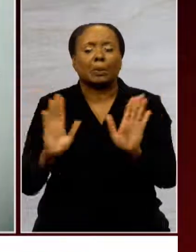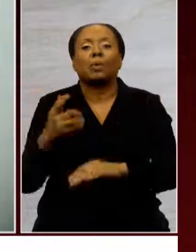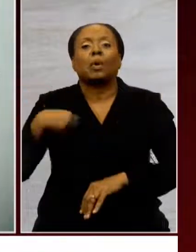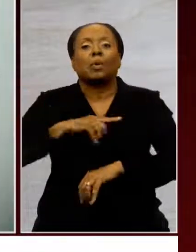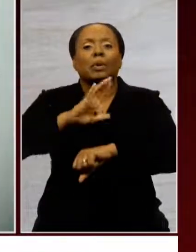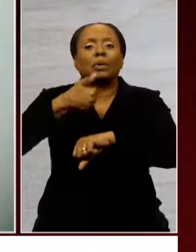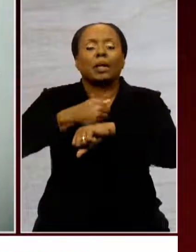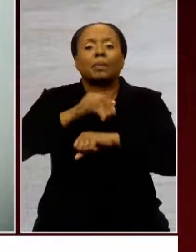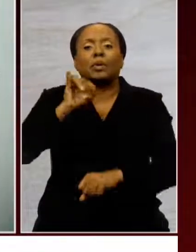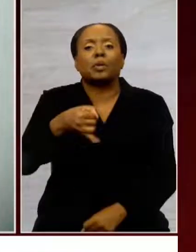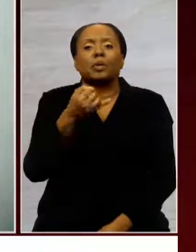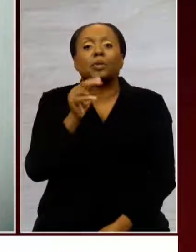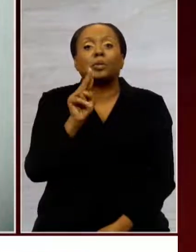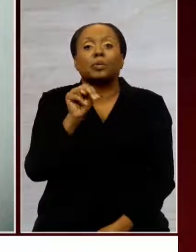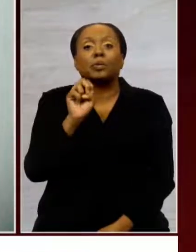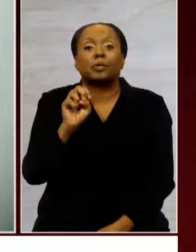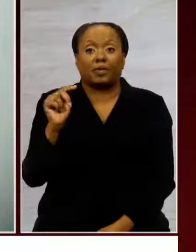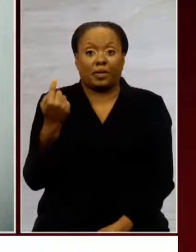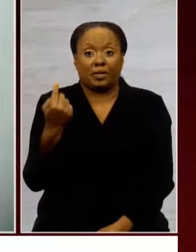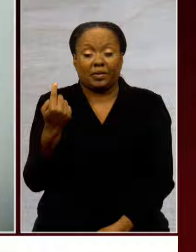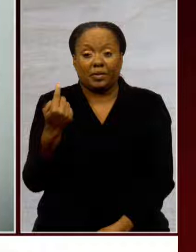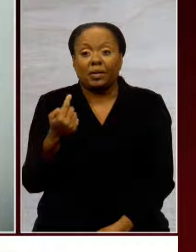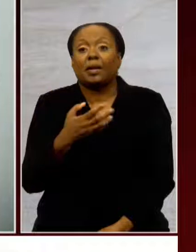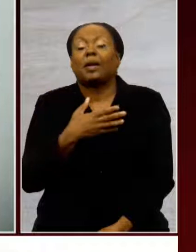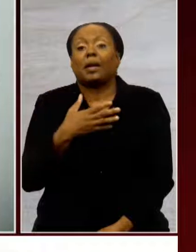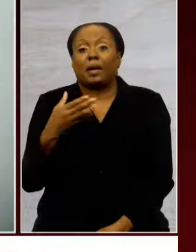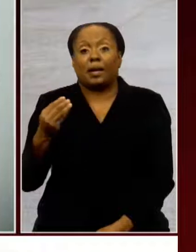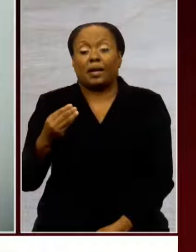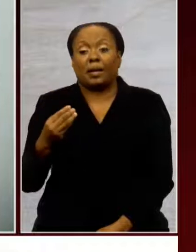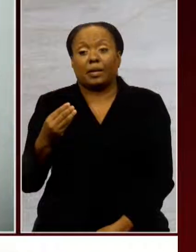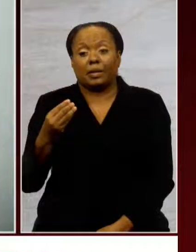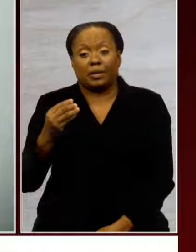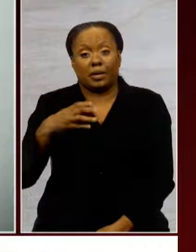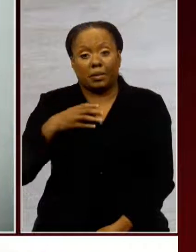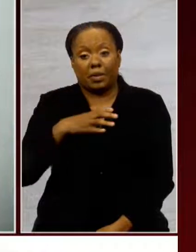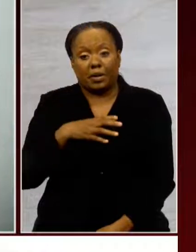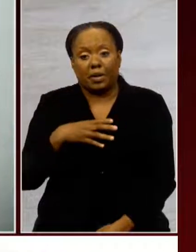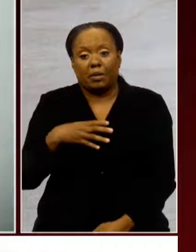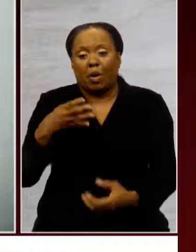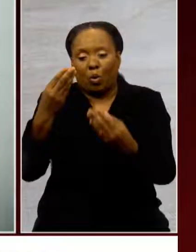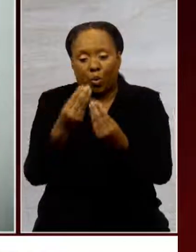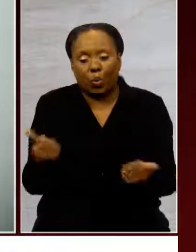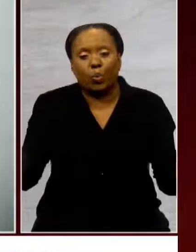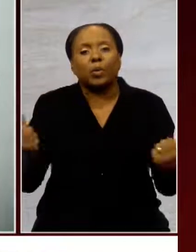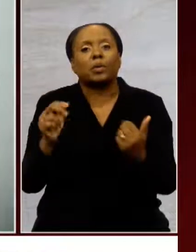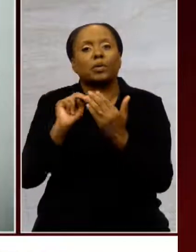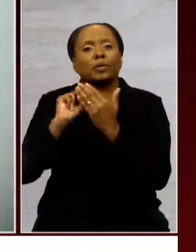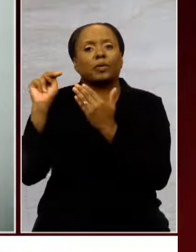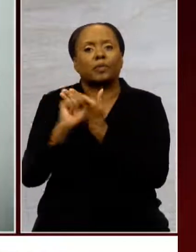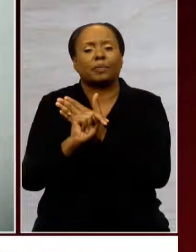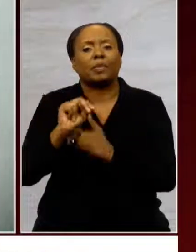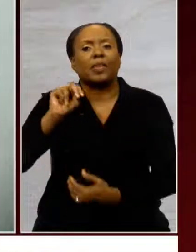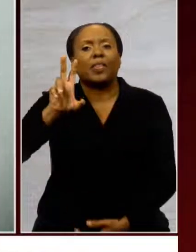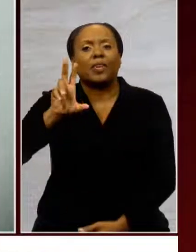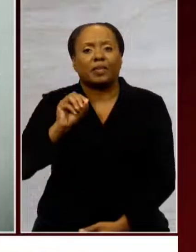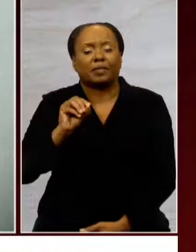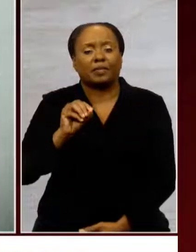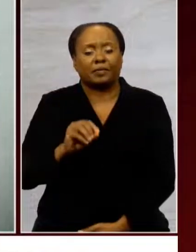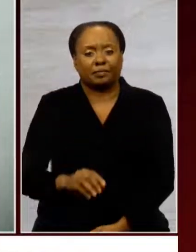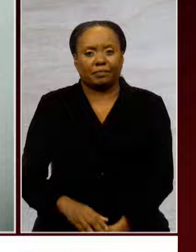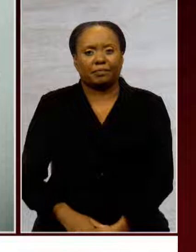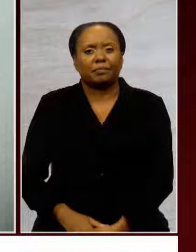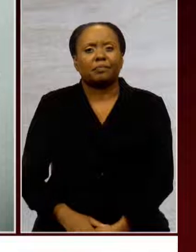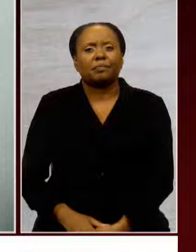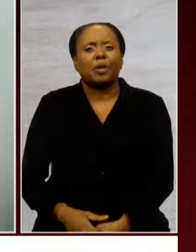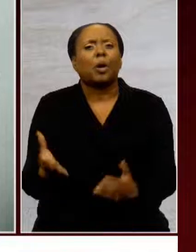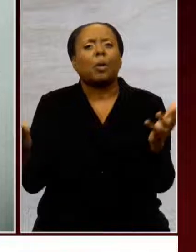tenure comes to an end officially on the 30th of November. So it's not a long-standing committee, and our work has principally